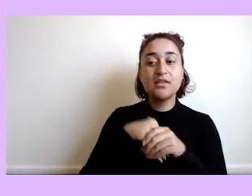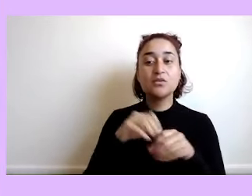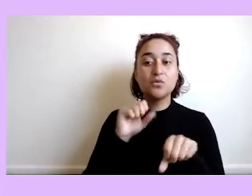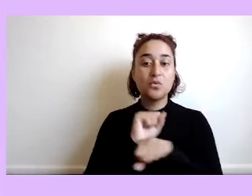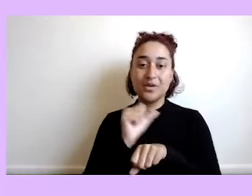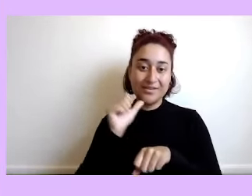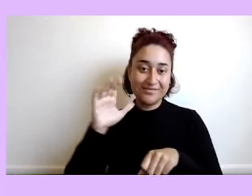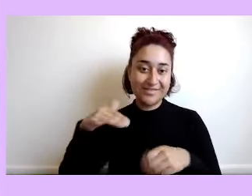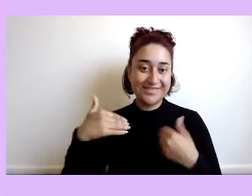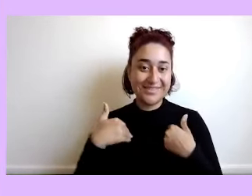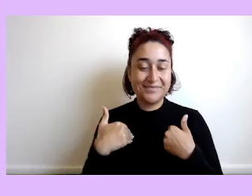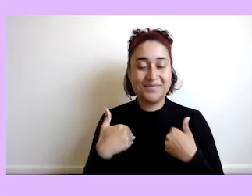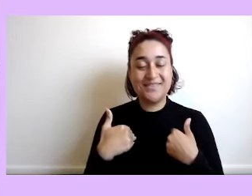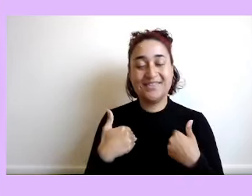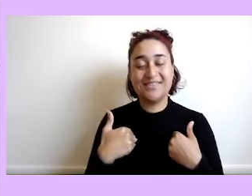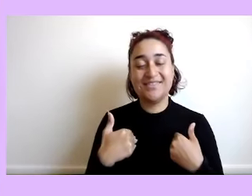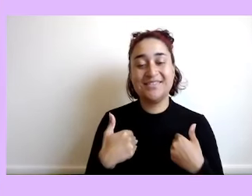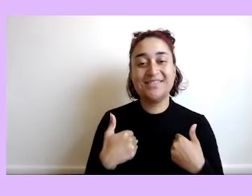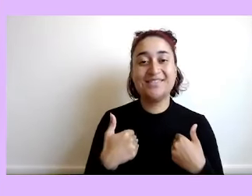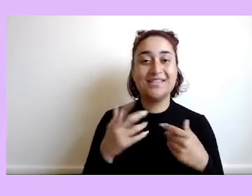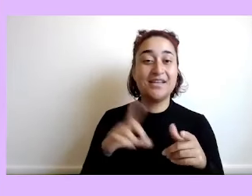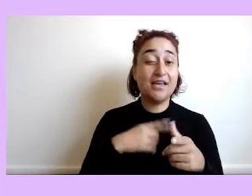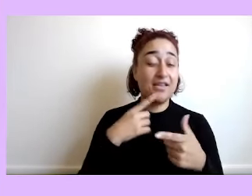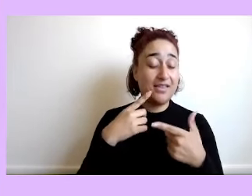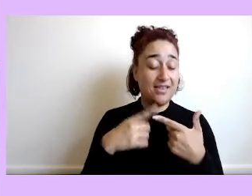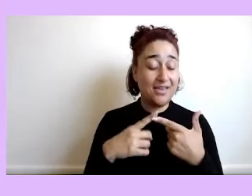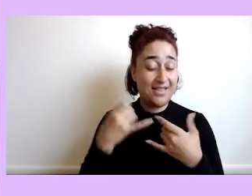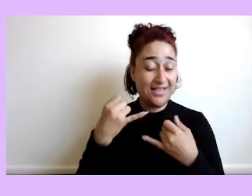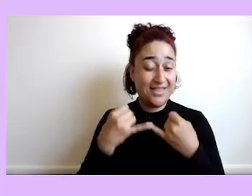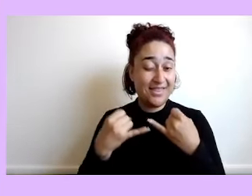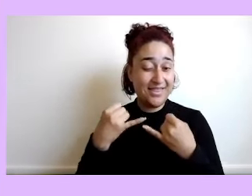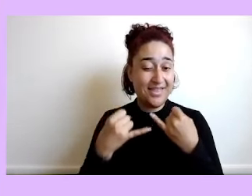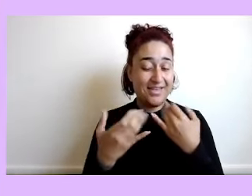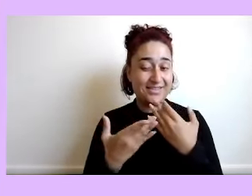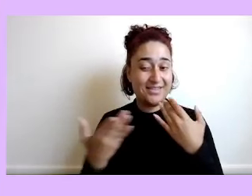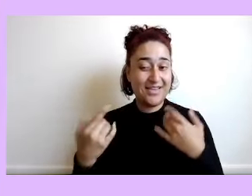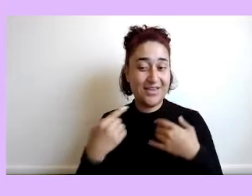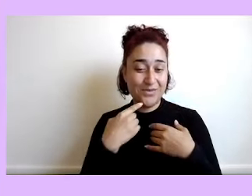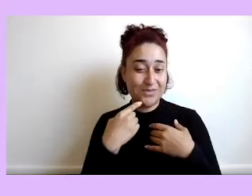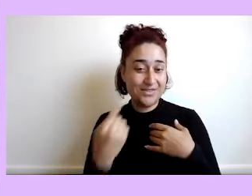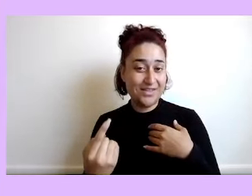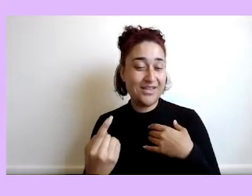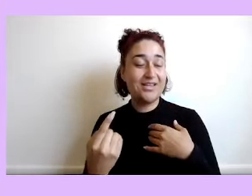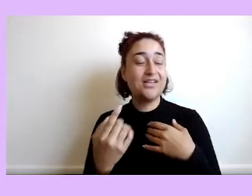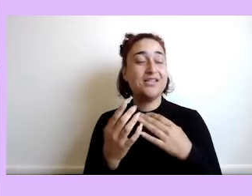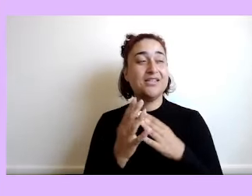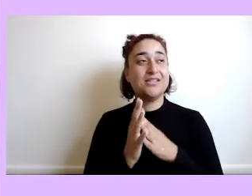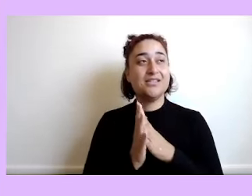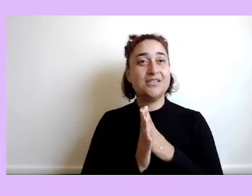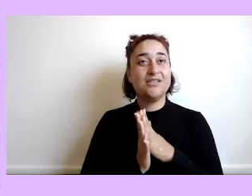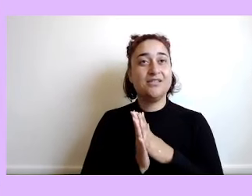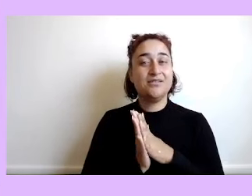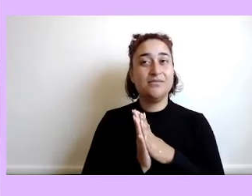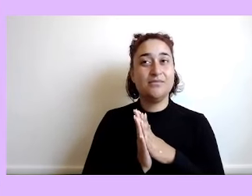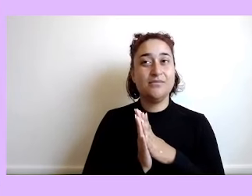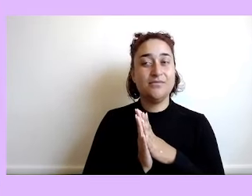yet. And then I think the last thing I will say is that,